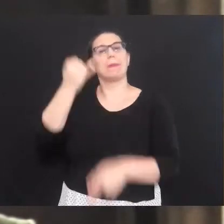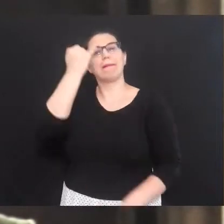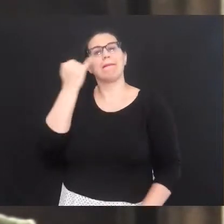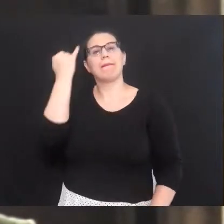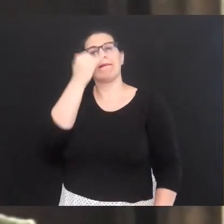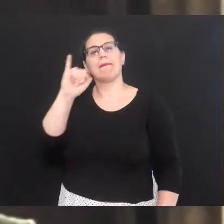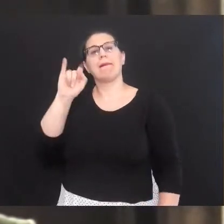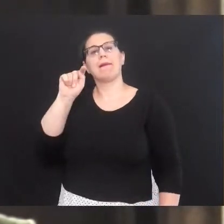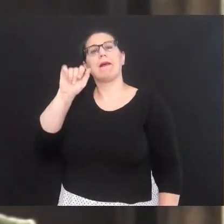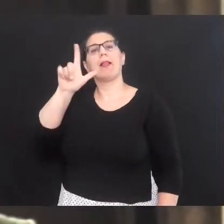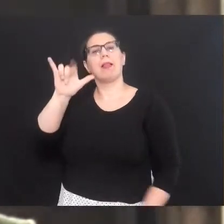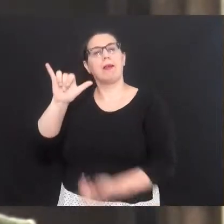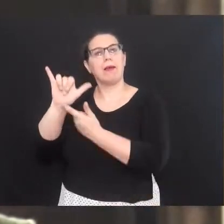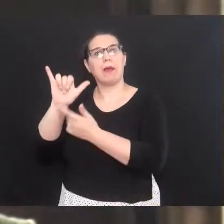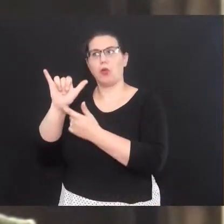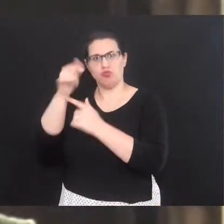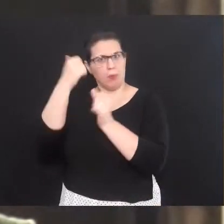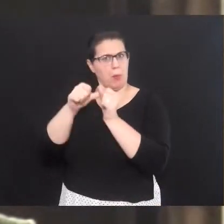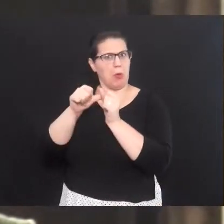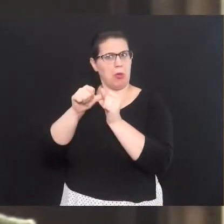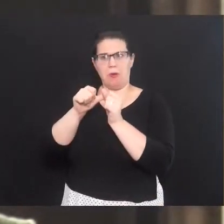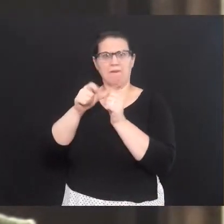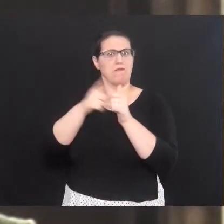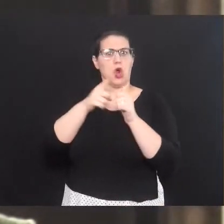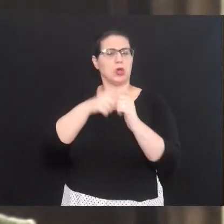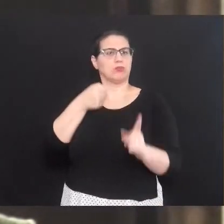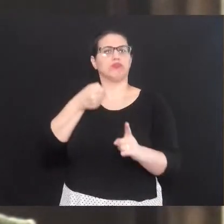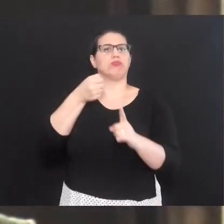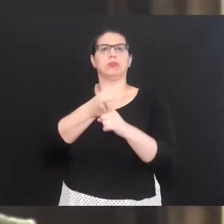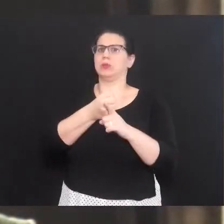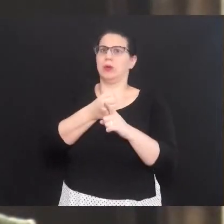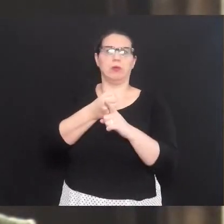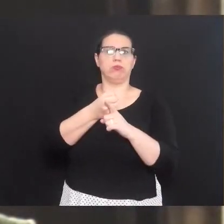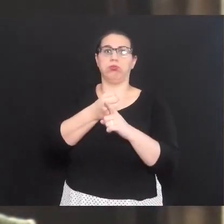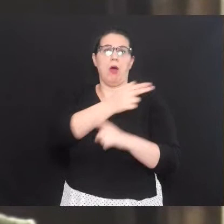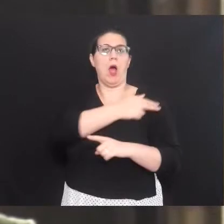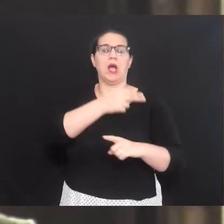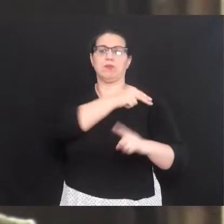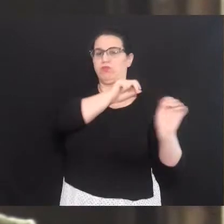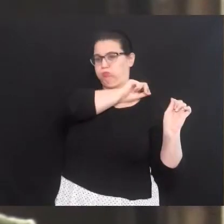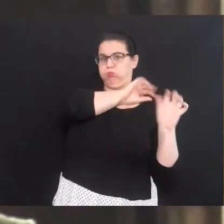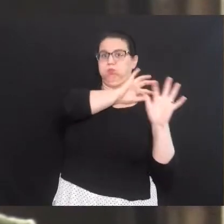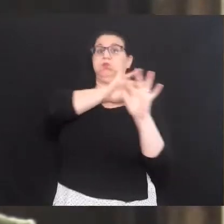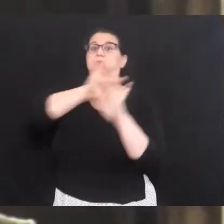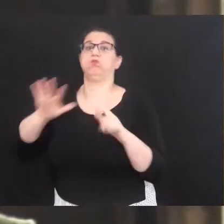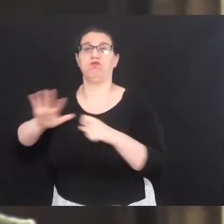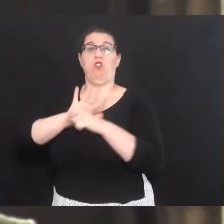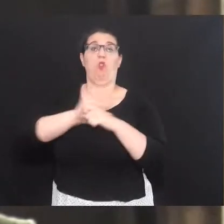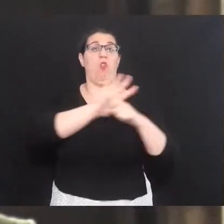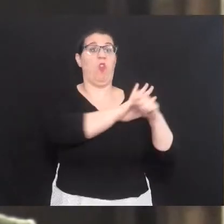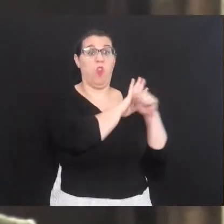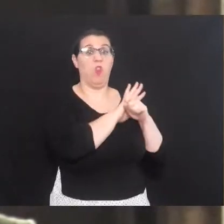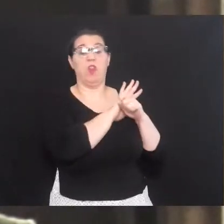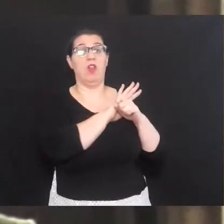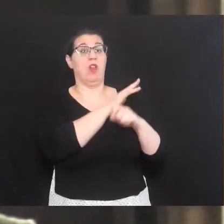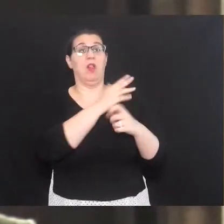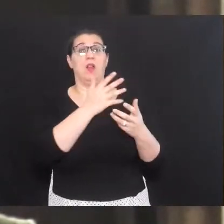COVID-19 and their healthcare systems got overwhelmed, that ultimately it was not only people